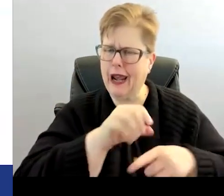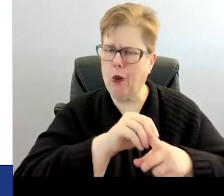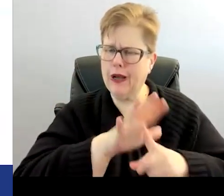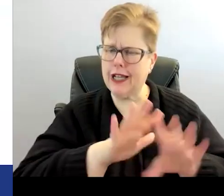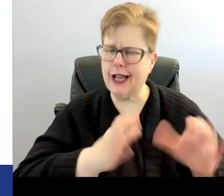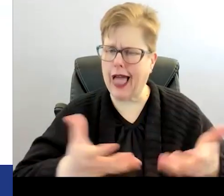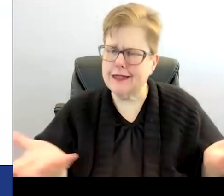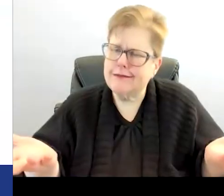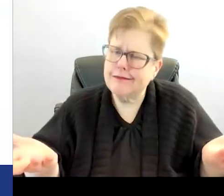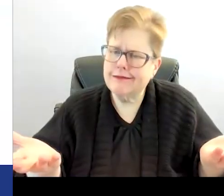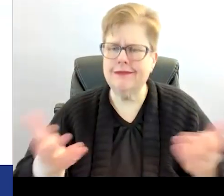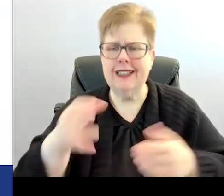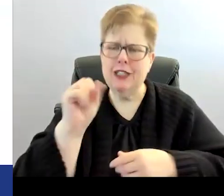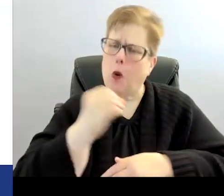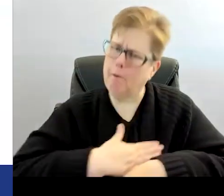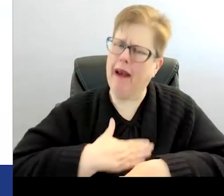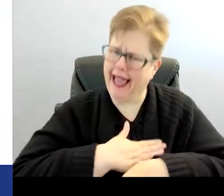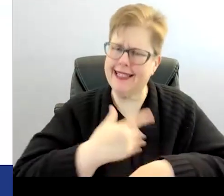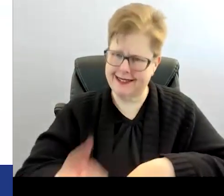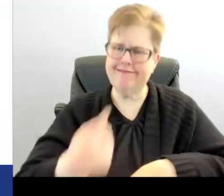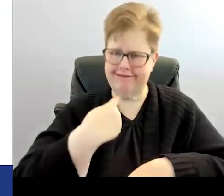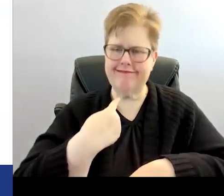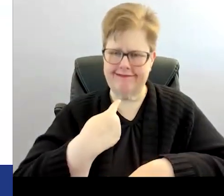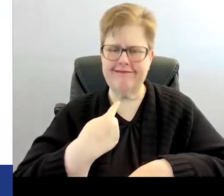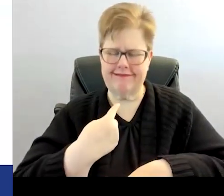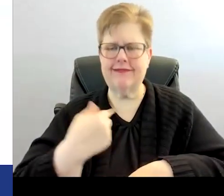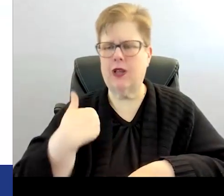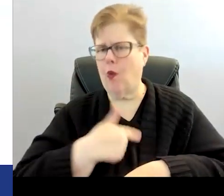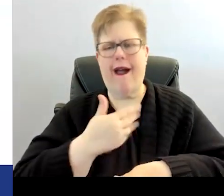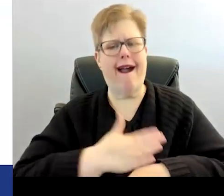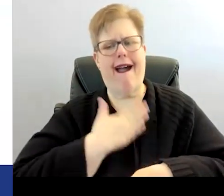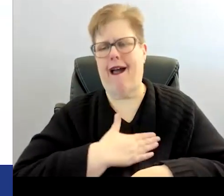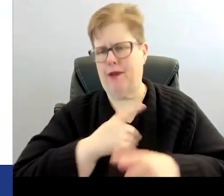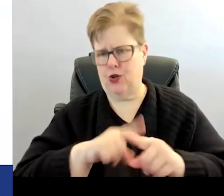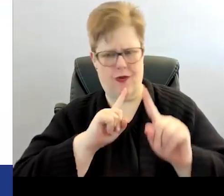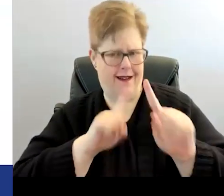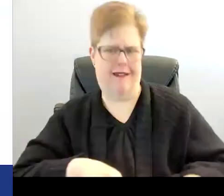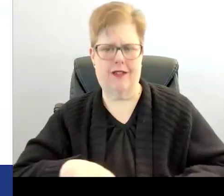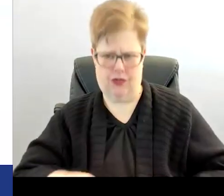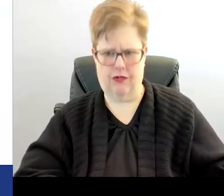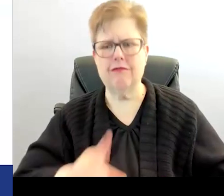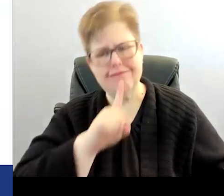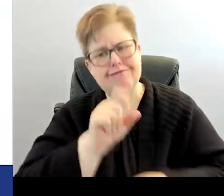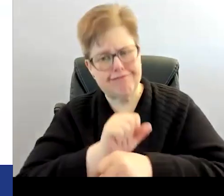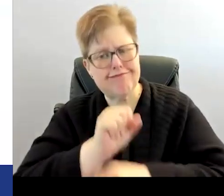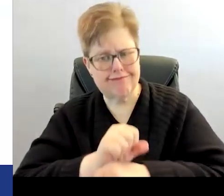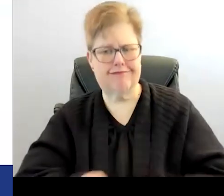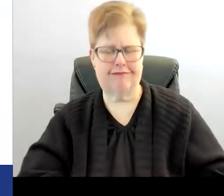orientation. So please do ask your questions. We are happy to answer them genuinely.